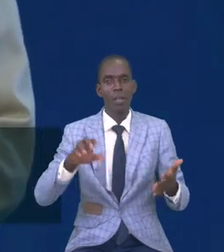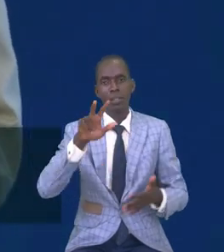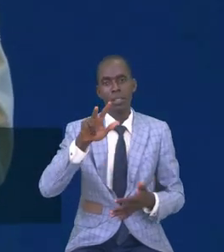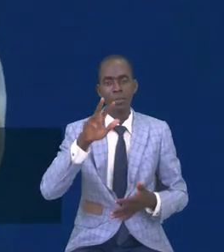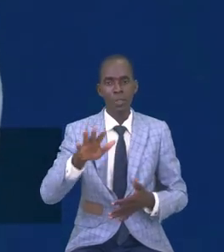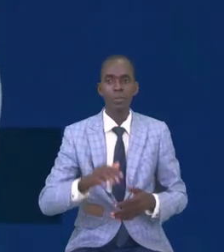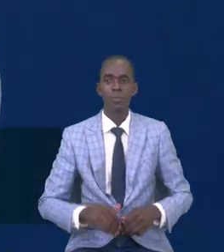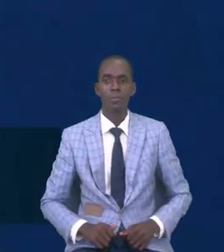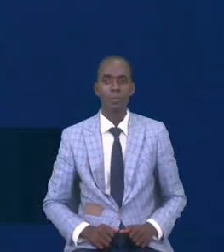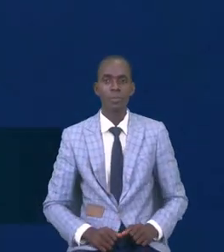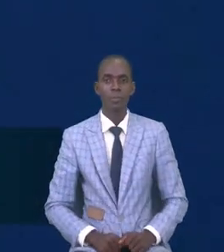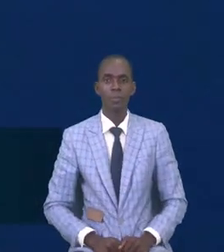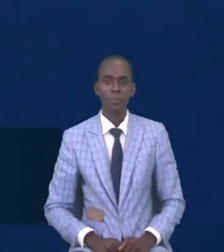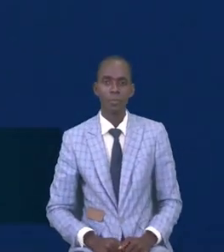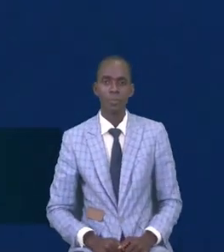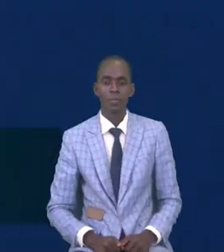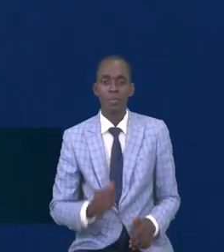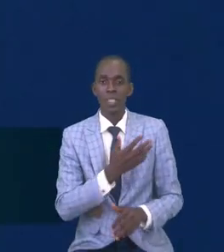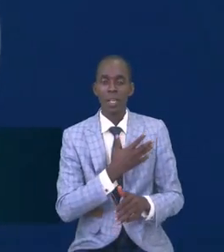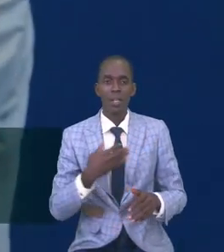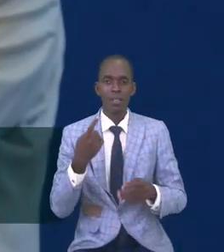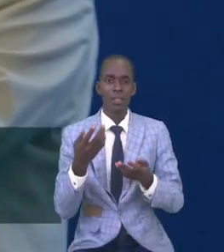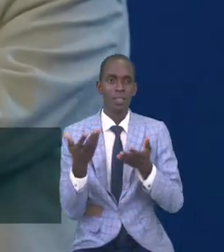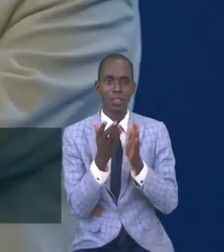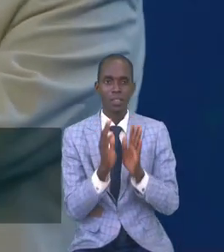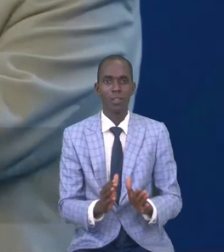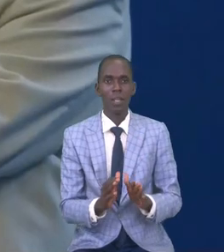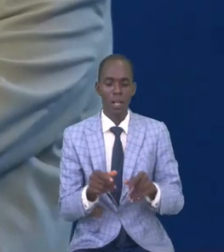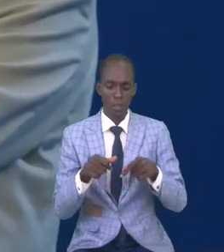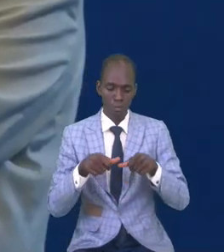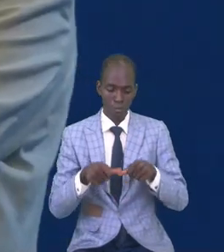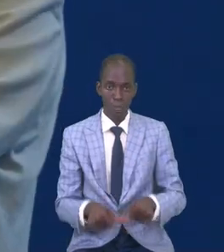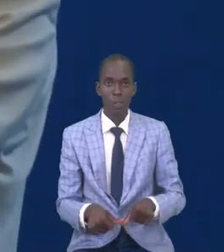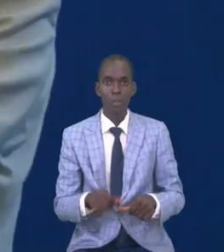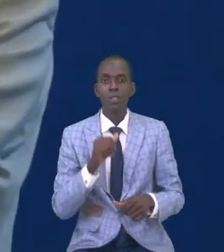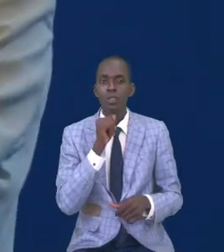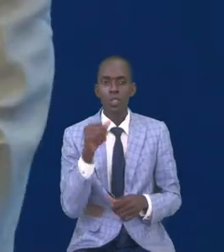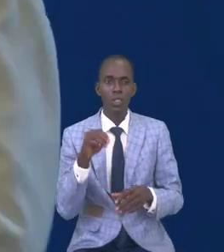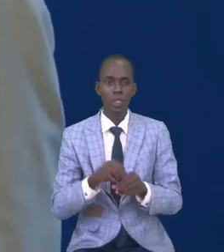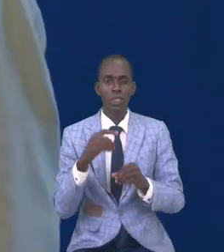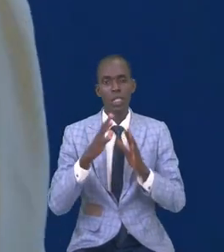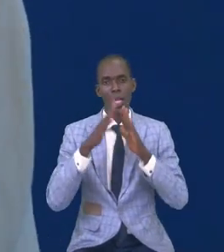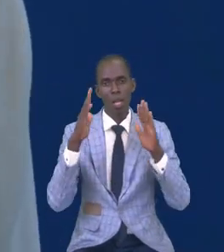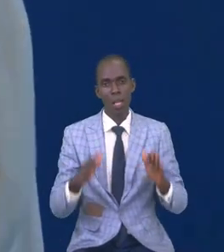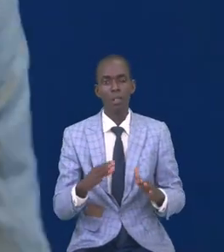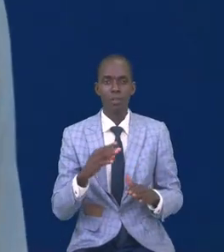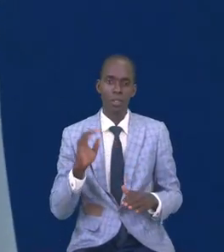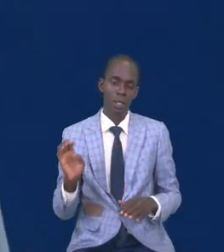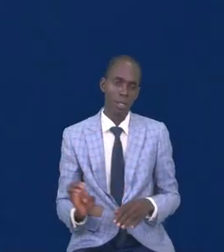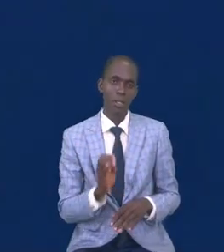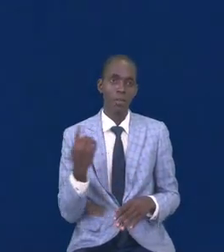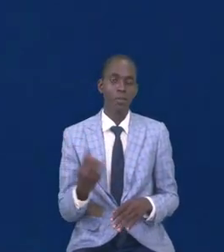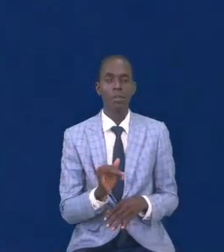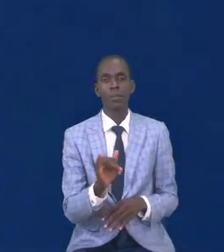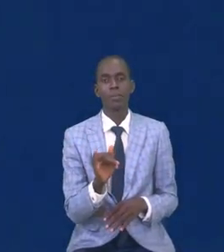35, and the servant abideth not in the house forever. That